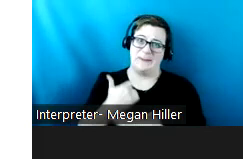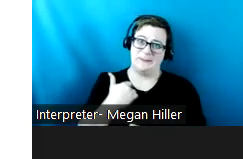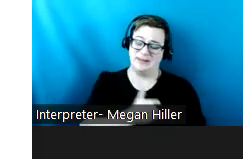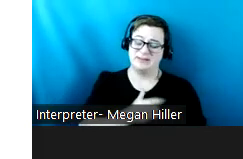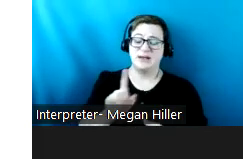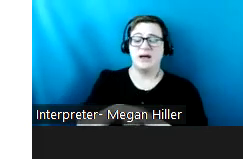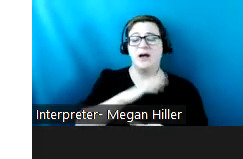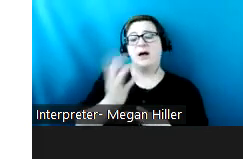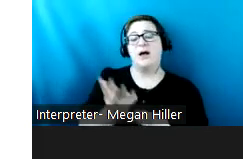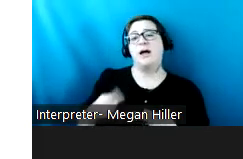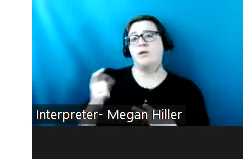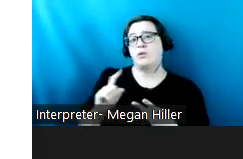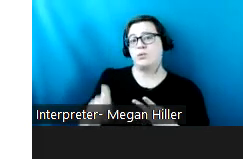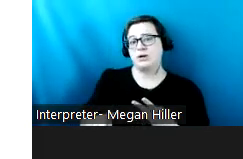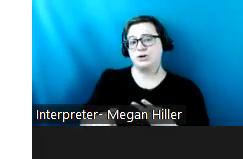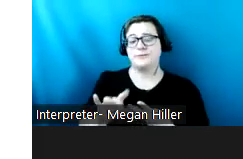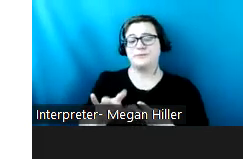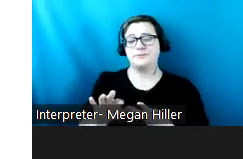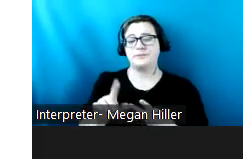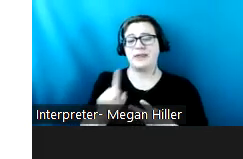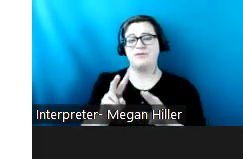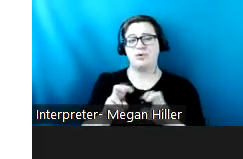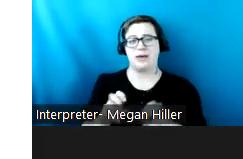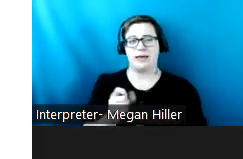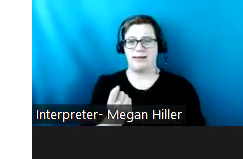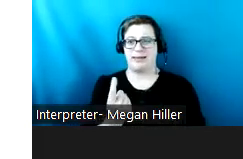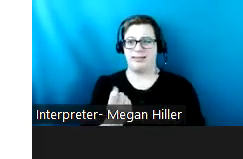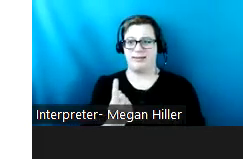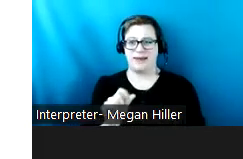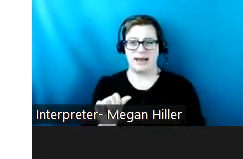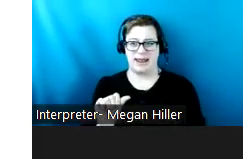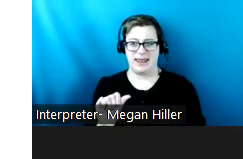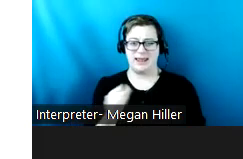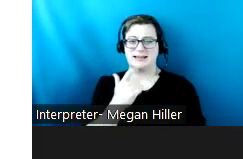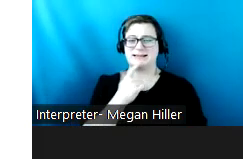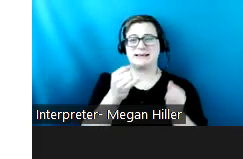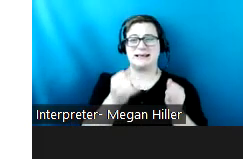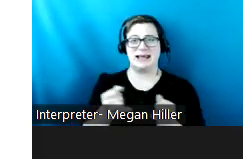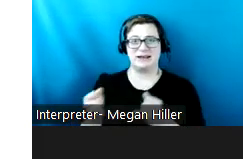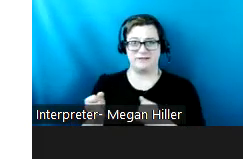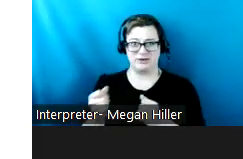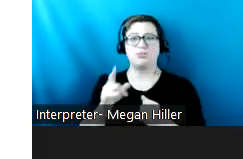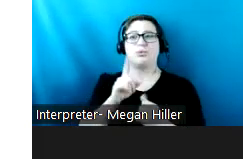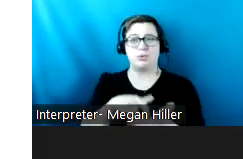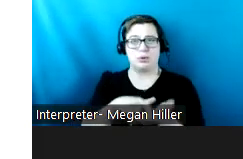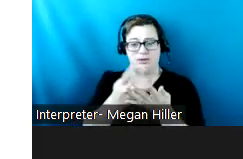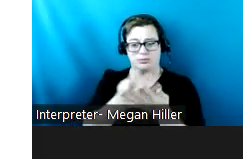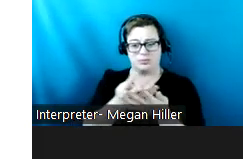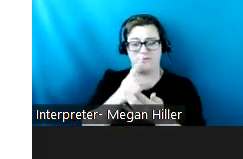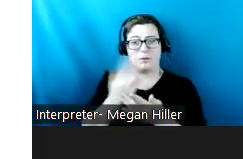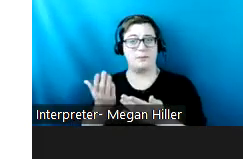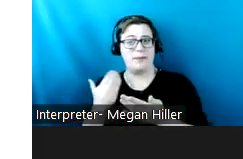we talk about, if you look at 11A, it says individuals shall be screened for past or present risk